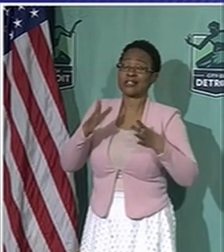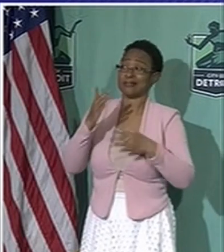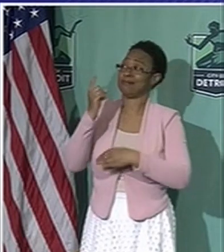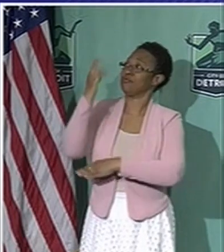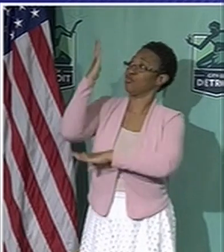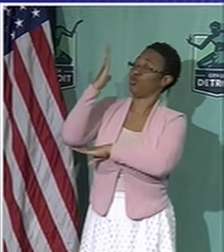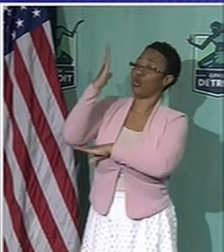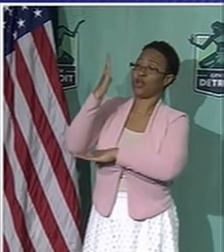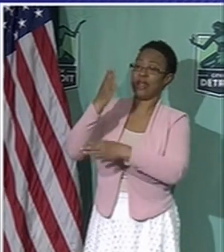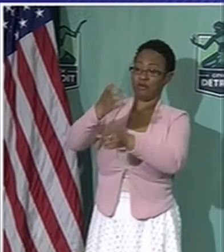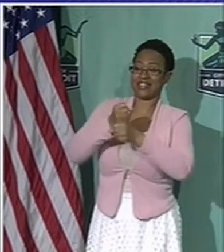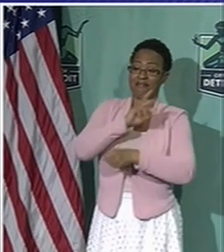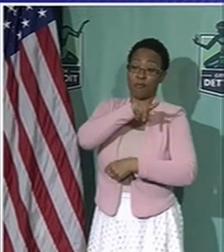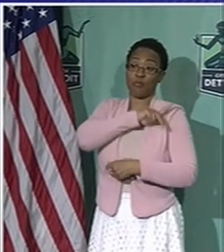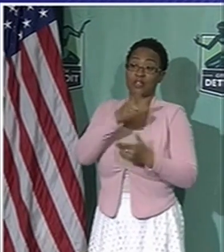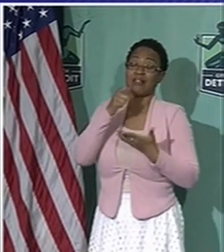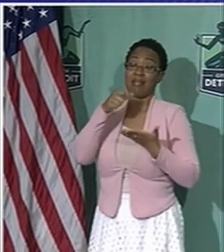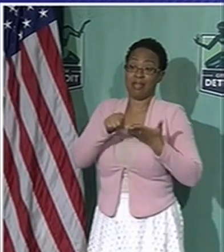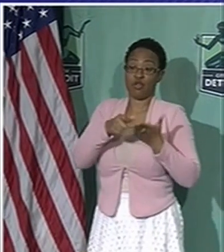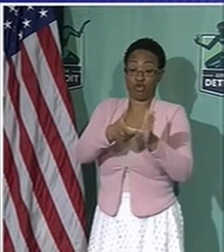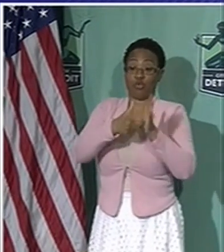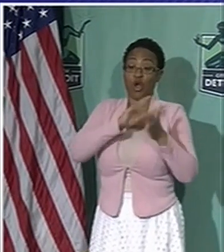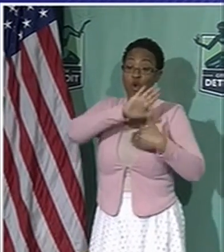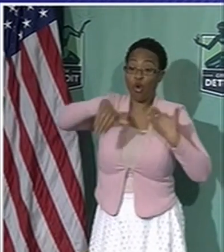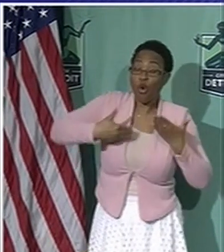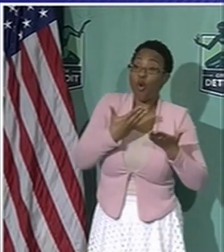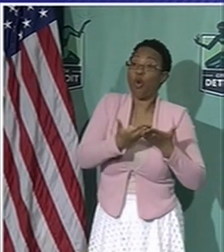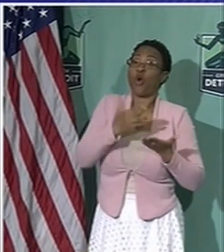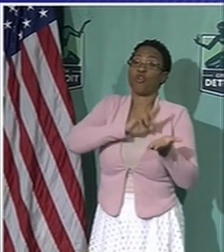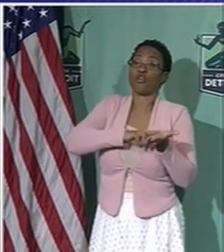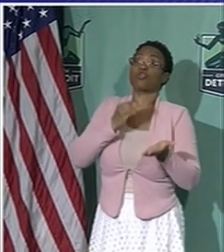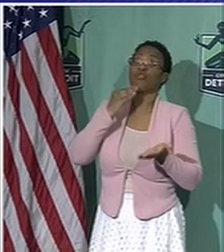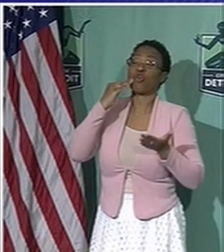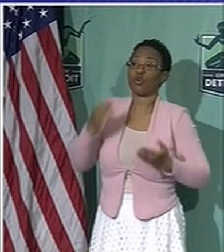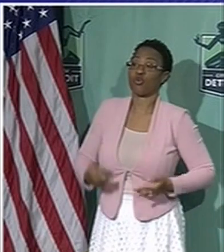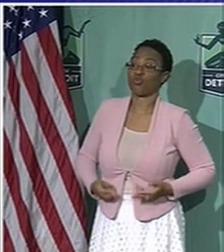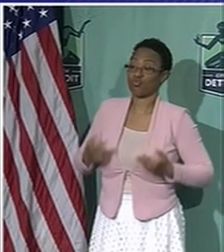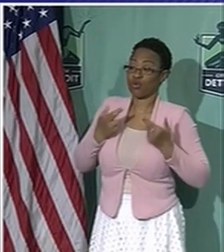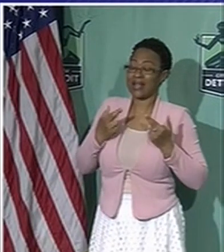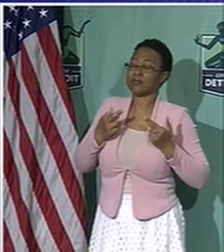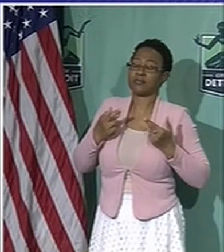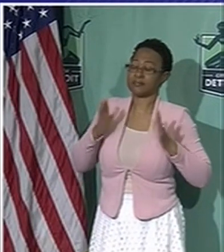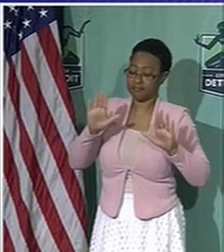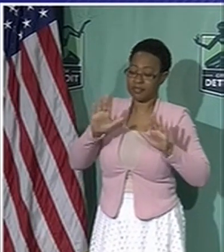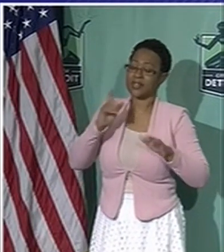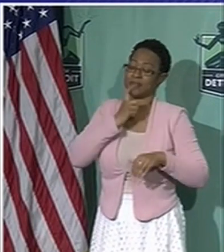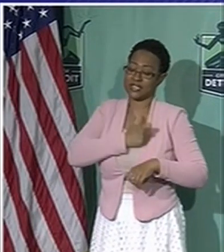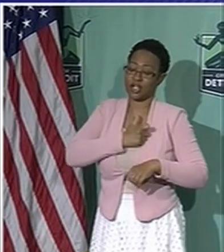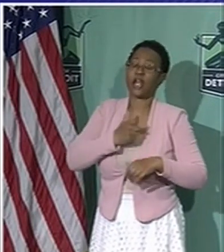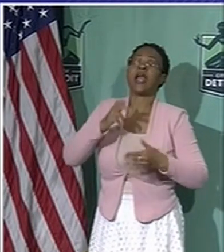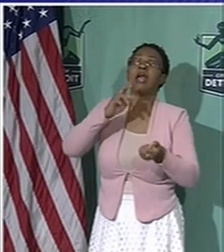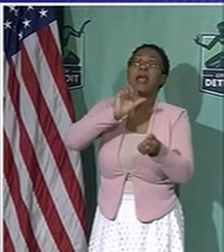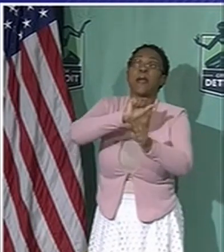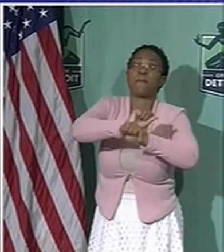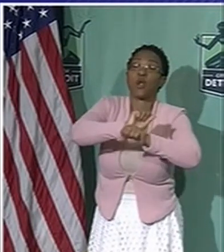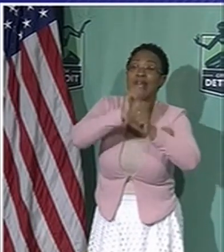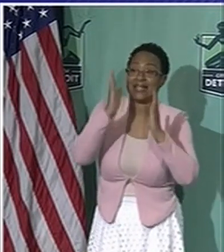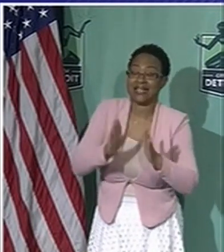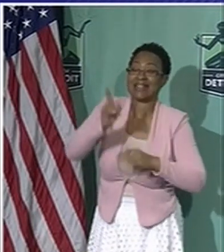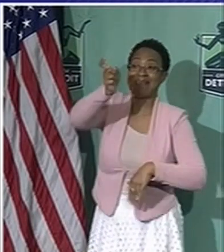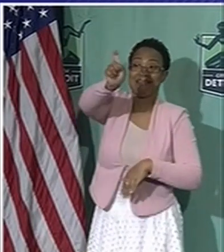letter from me requiring that all nursing home residents, nursing home employees in the city of Detroit need to